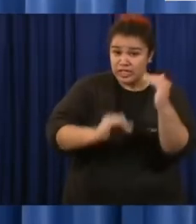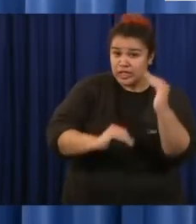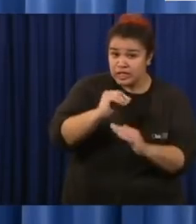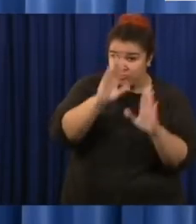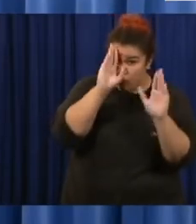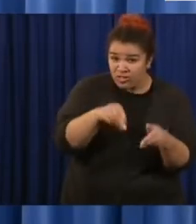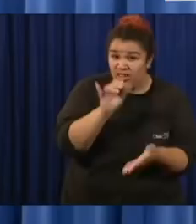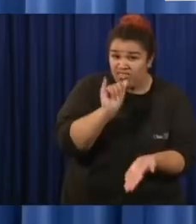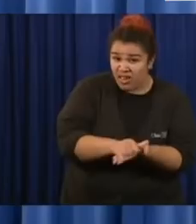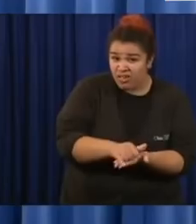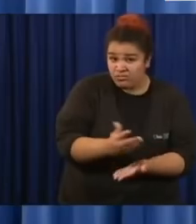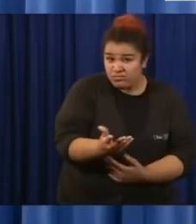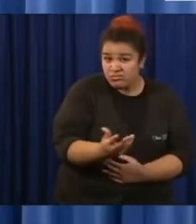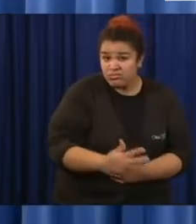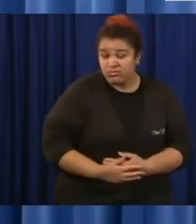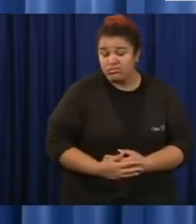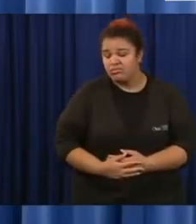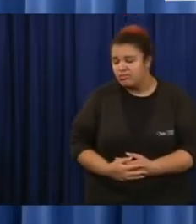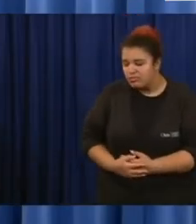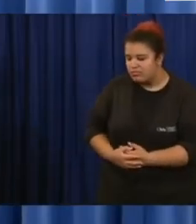Well, Jack, we've talked about this